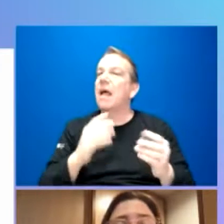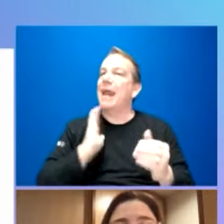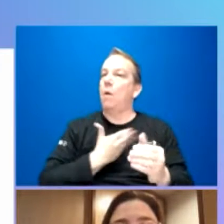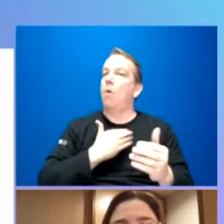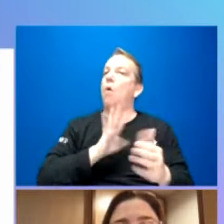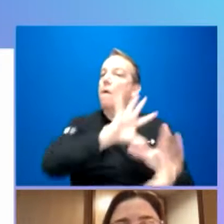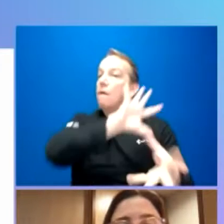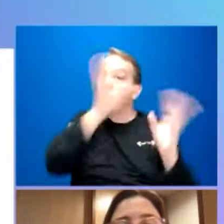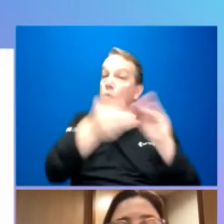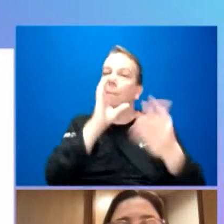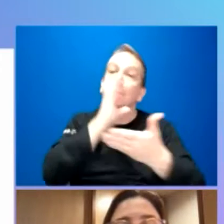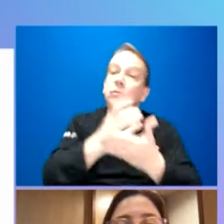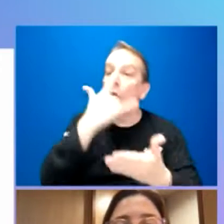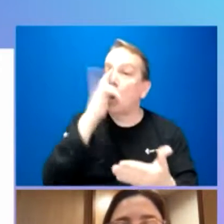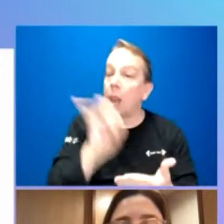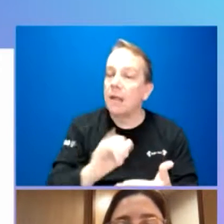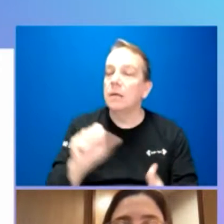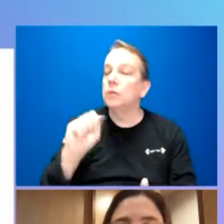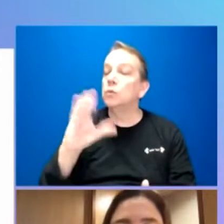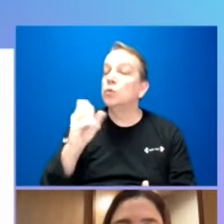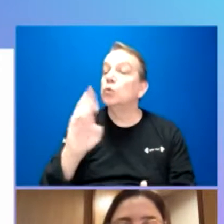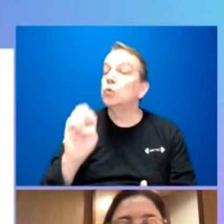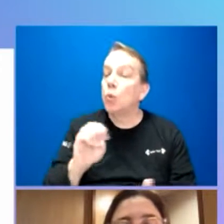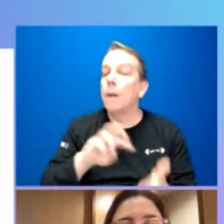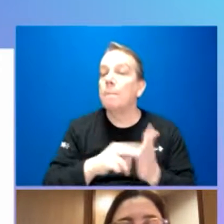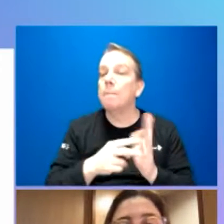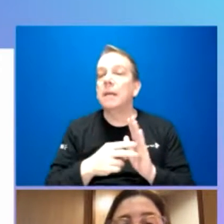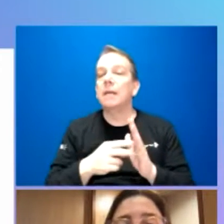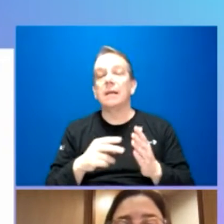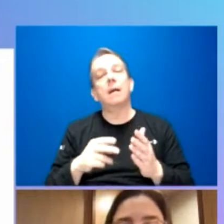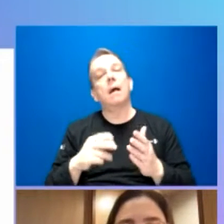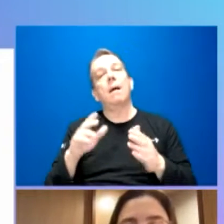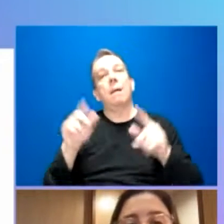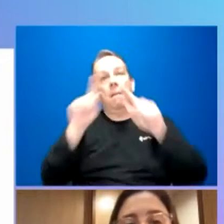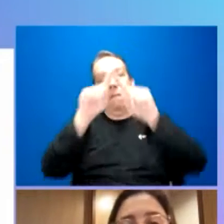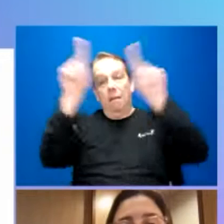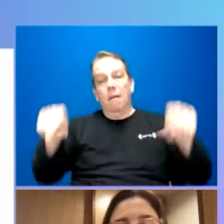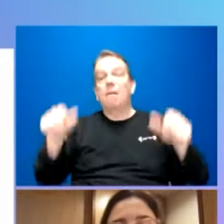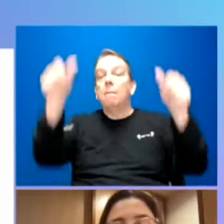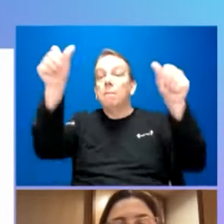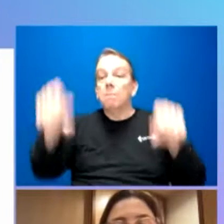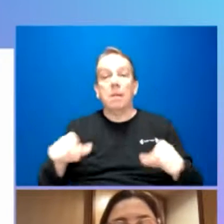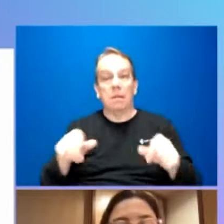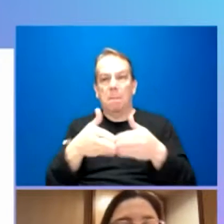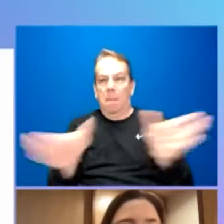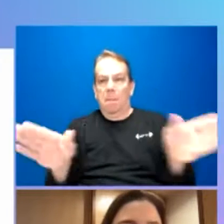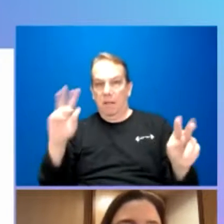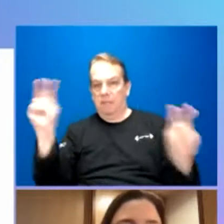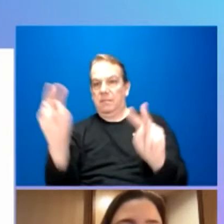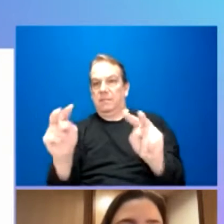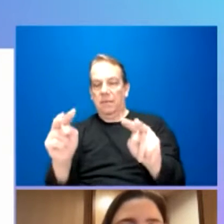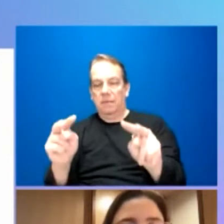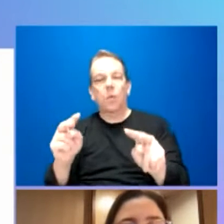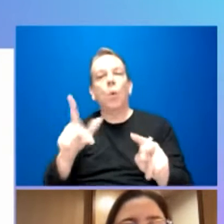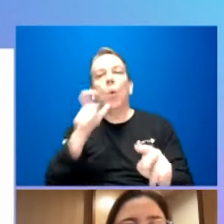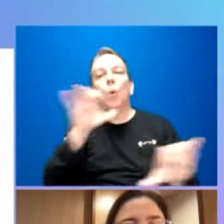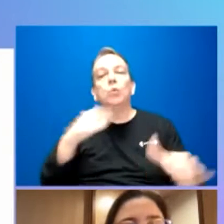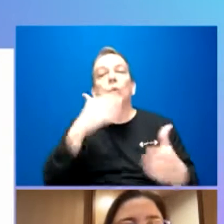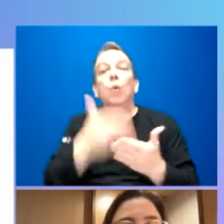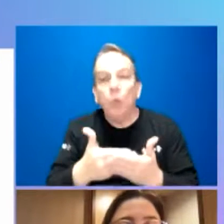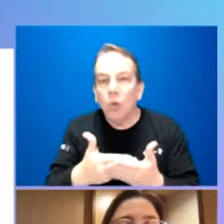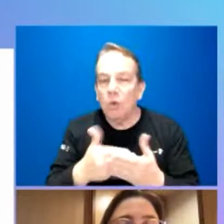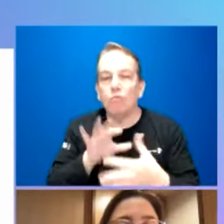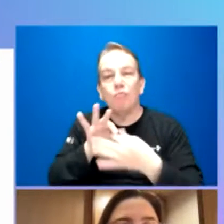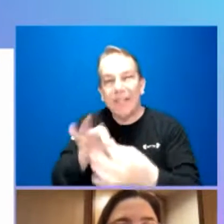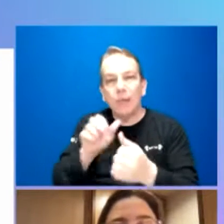And what that score has is a public leaderboard of who is doing best in Australia in their access and inclusion scores.